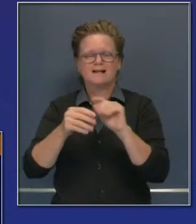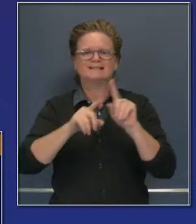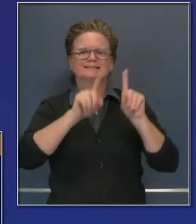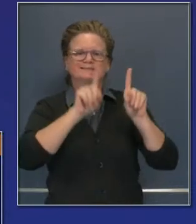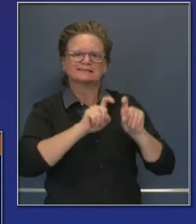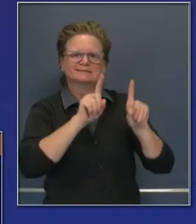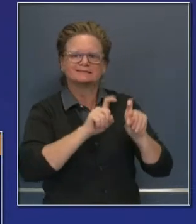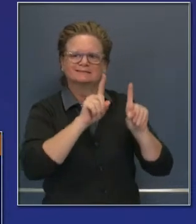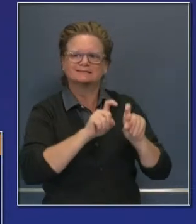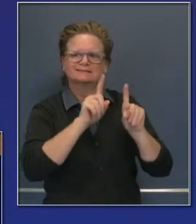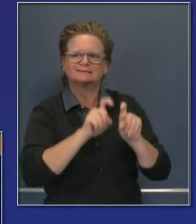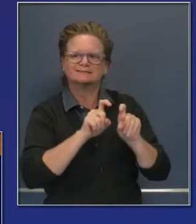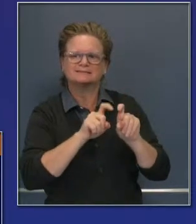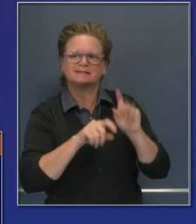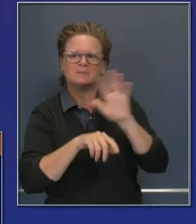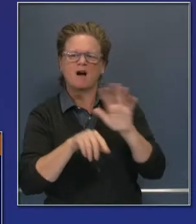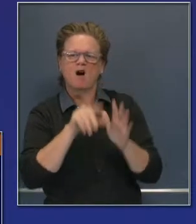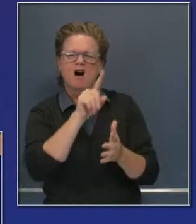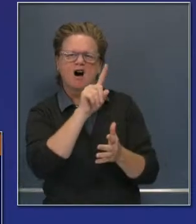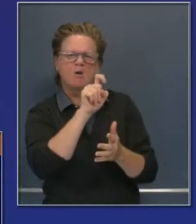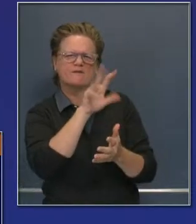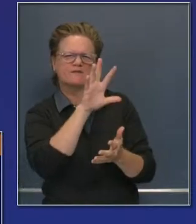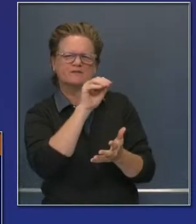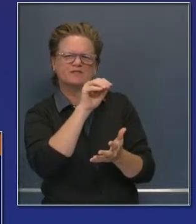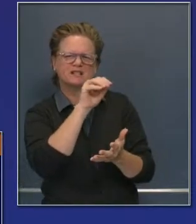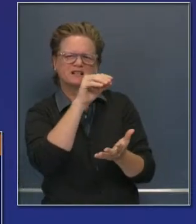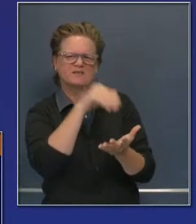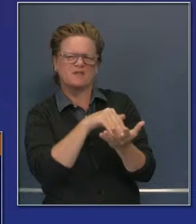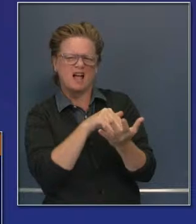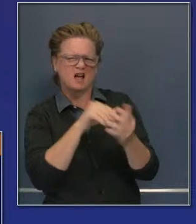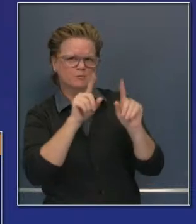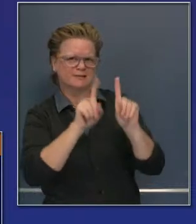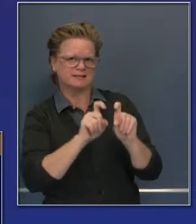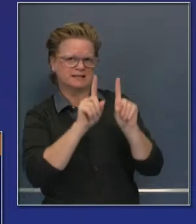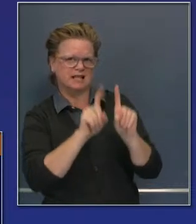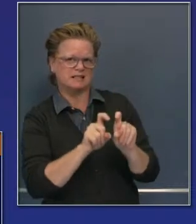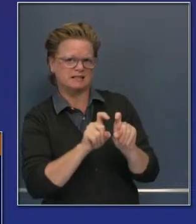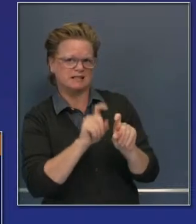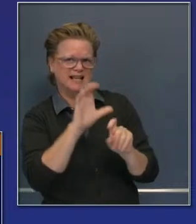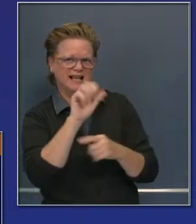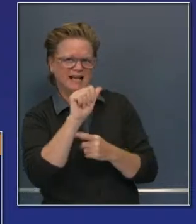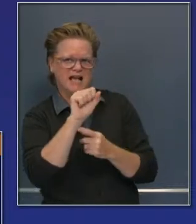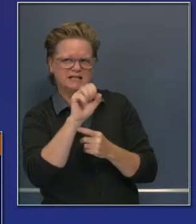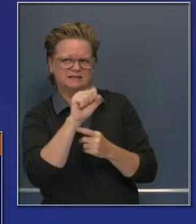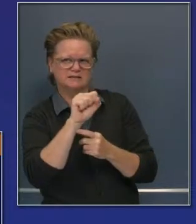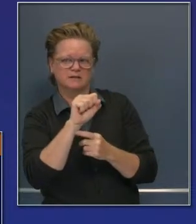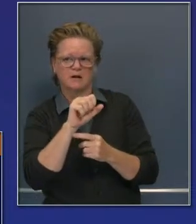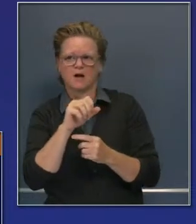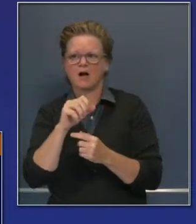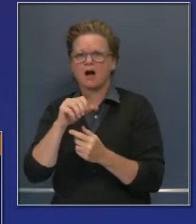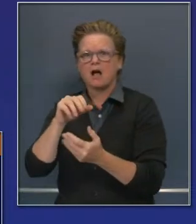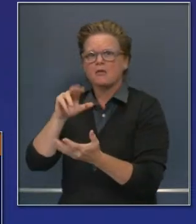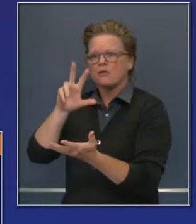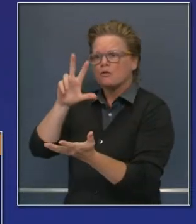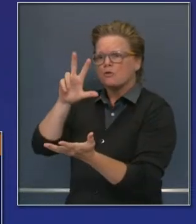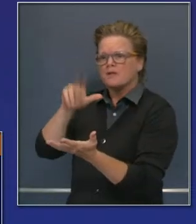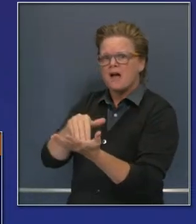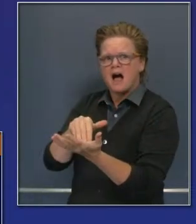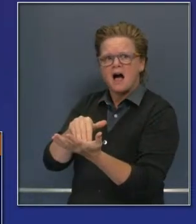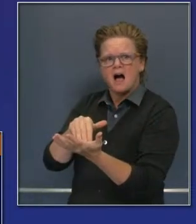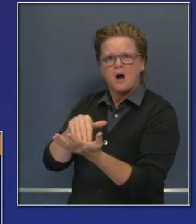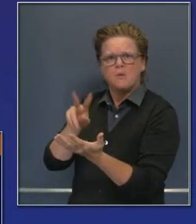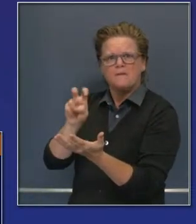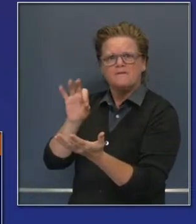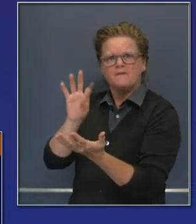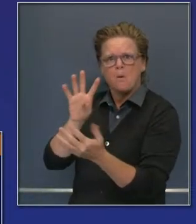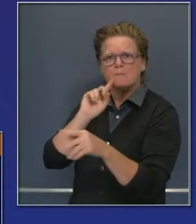of 150,000 tests that were conducted. And as a consequence of a substantial increase over the last